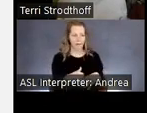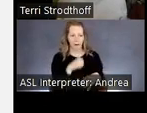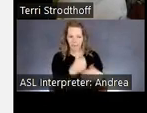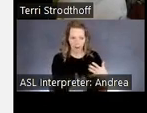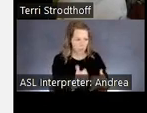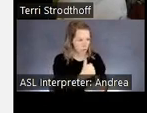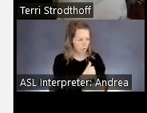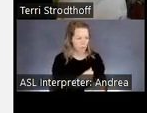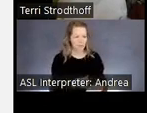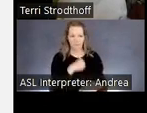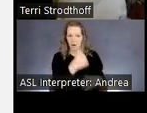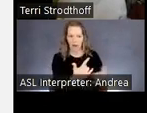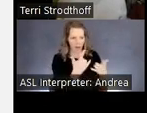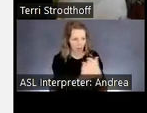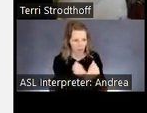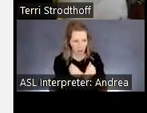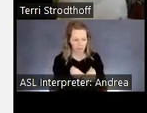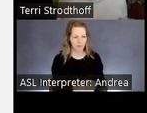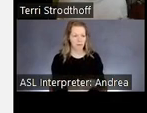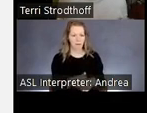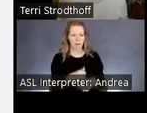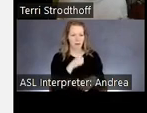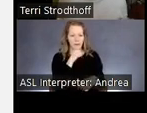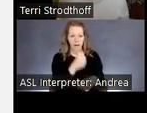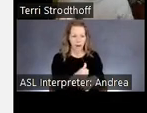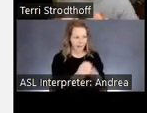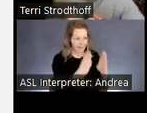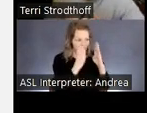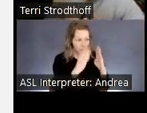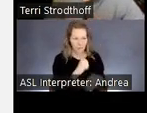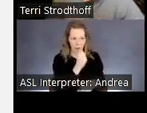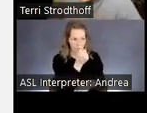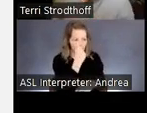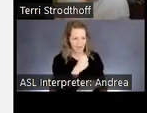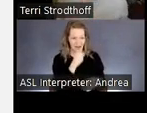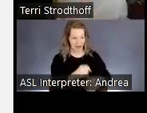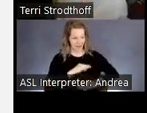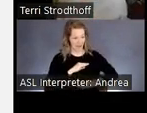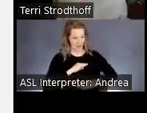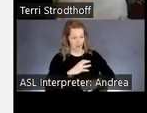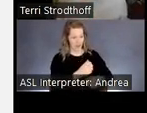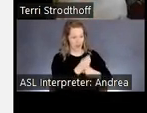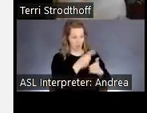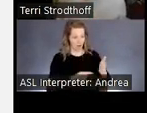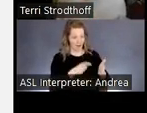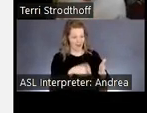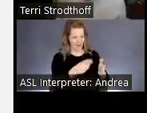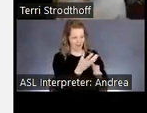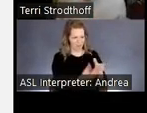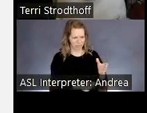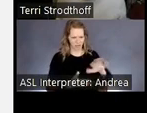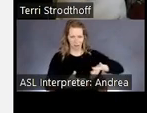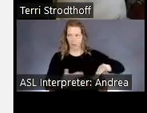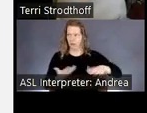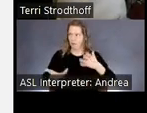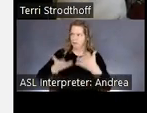we're compared, we're not listened to, we're not attuned to, we're not understood, we're not getting what we need, is we still are like, why is this